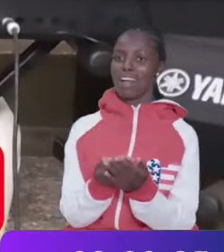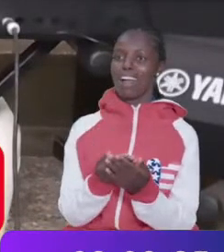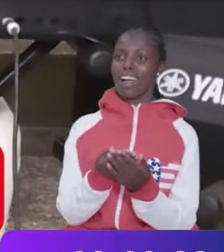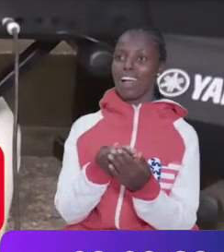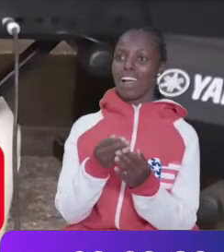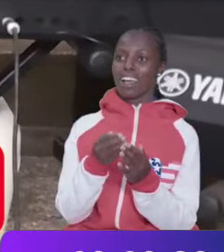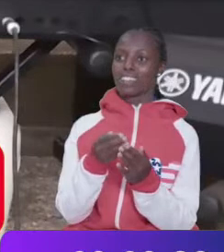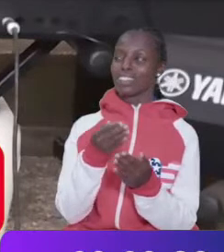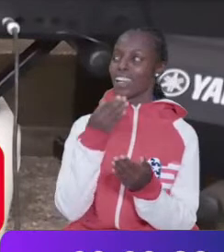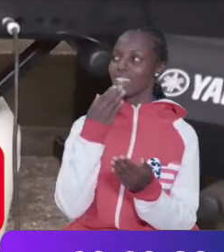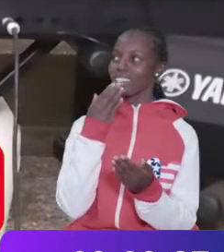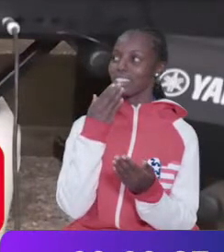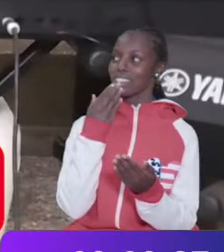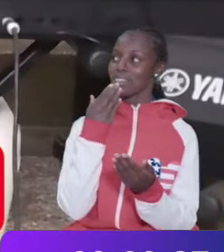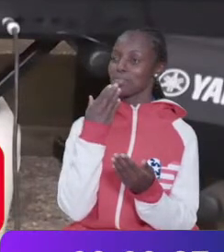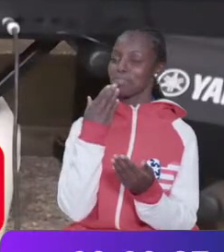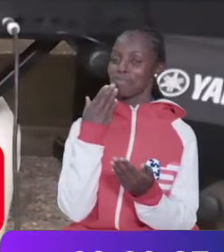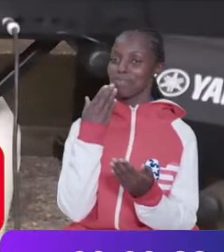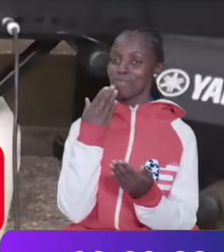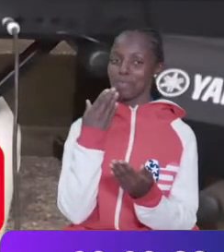Tasema Asante